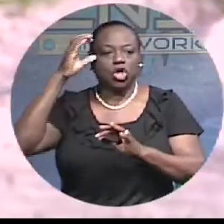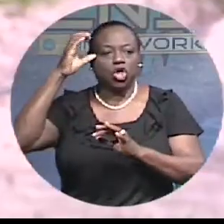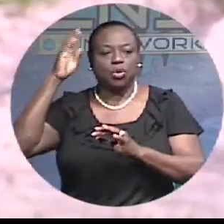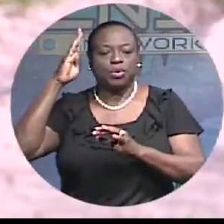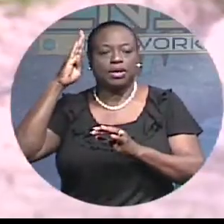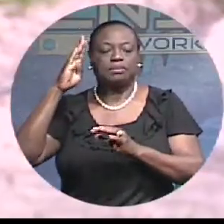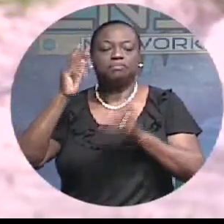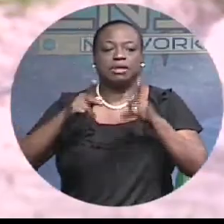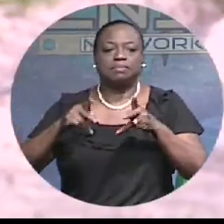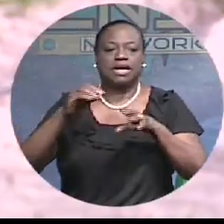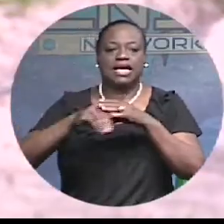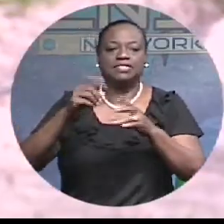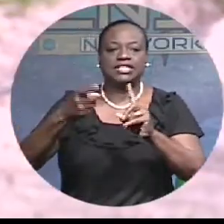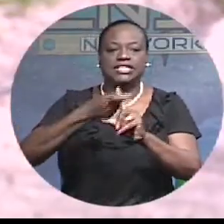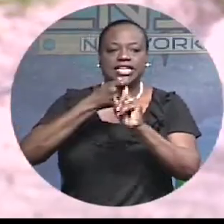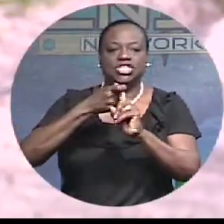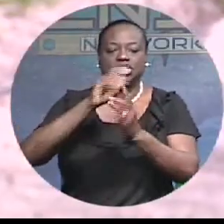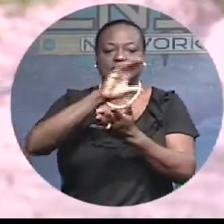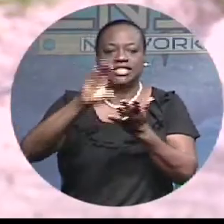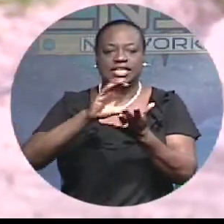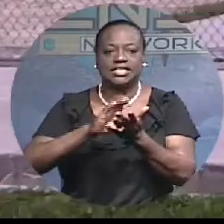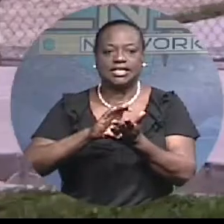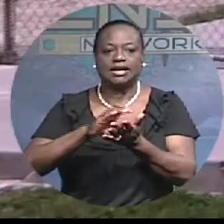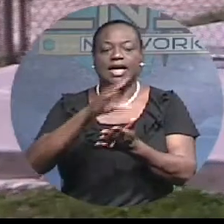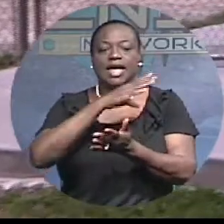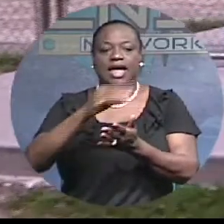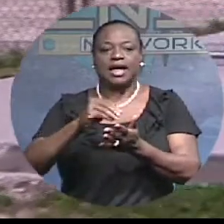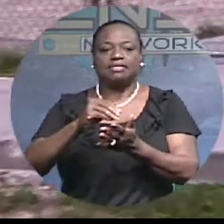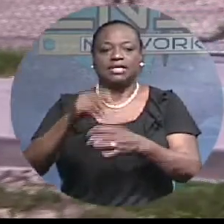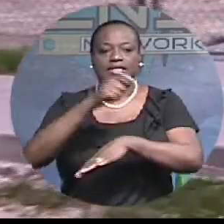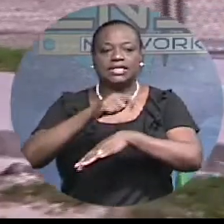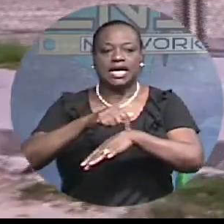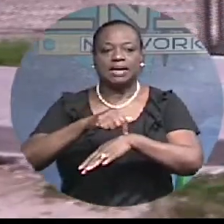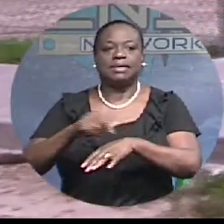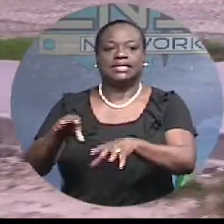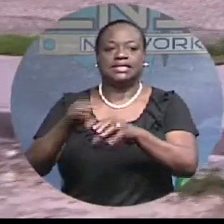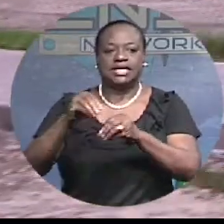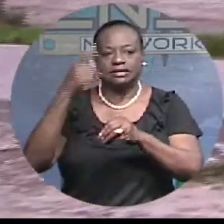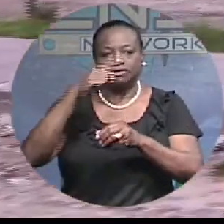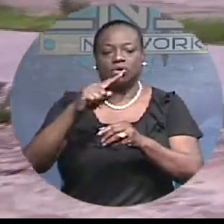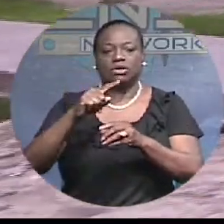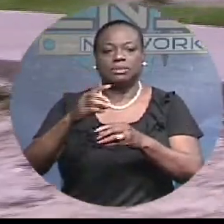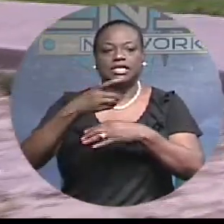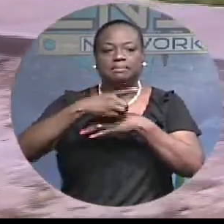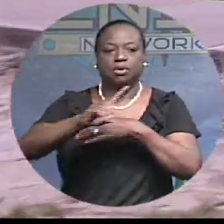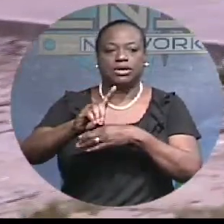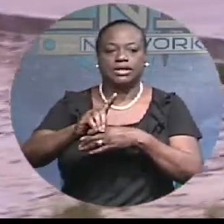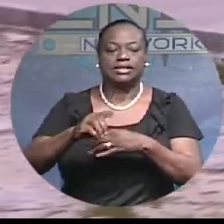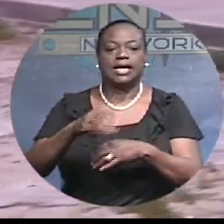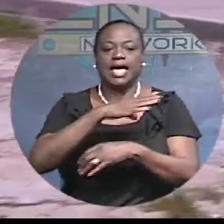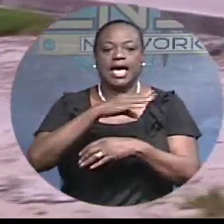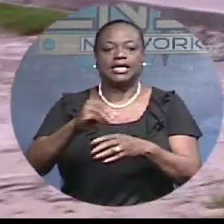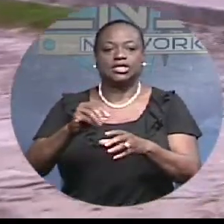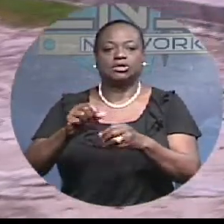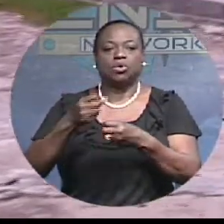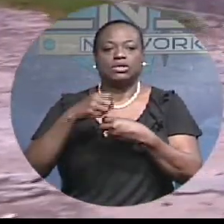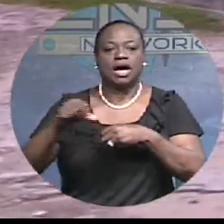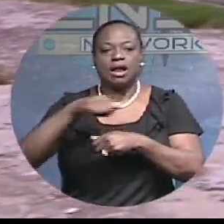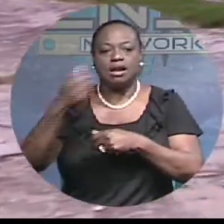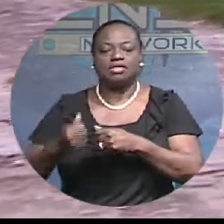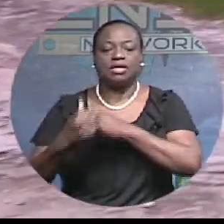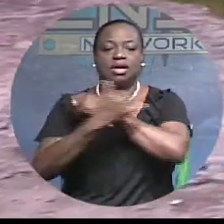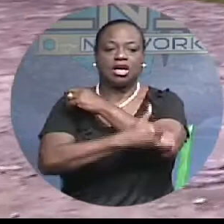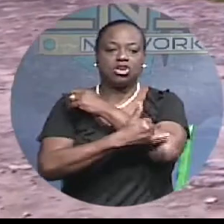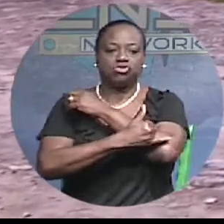with the length of time it takes for deportation or to be granted political asylum. Now, those abuse claims have been